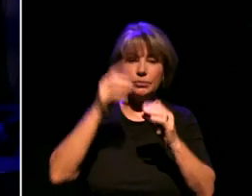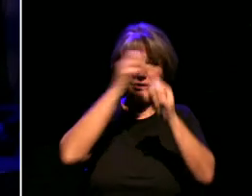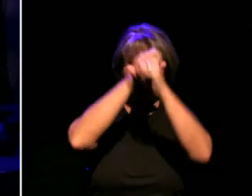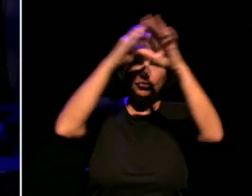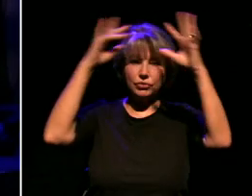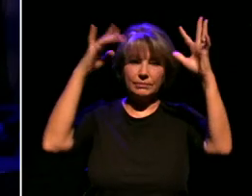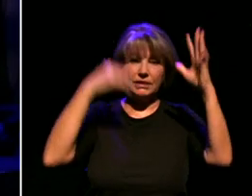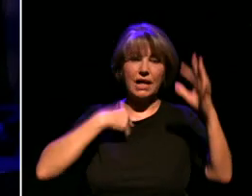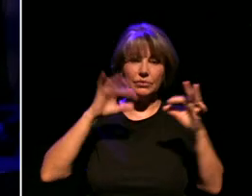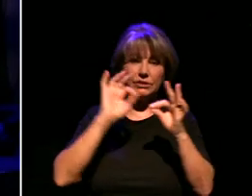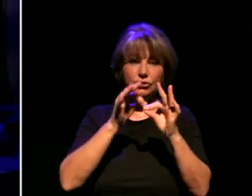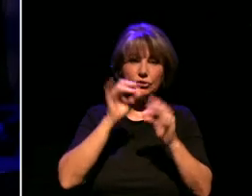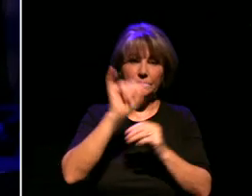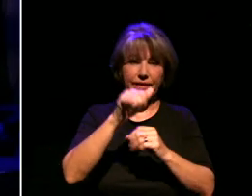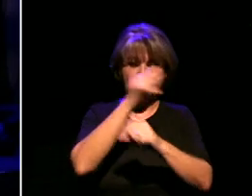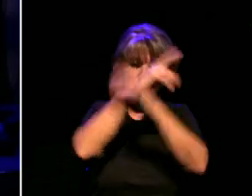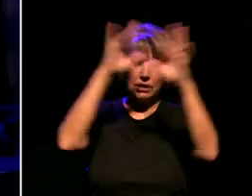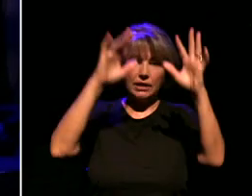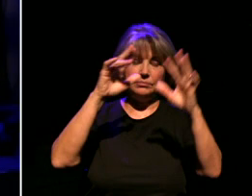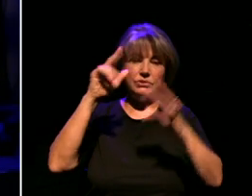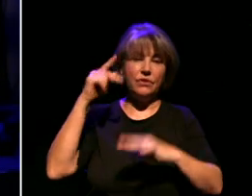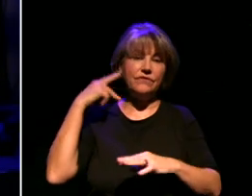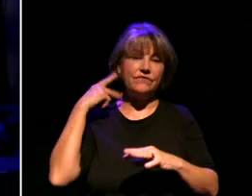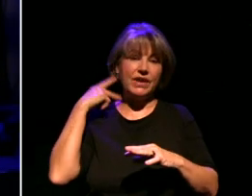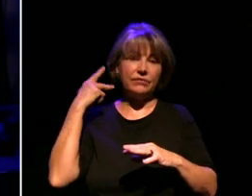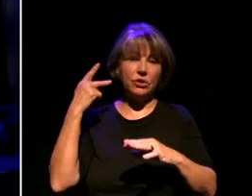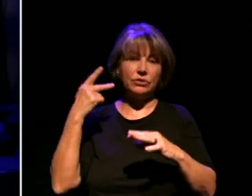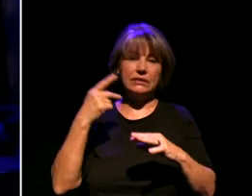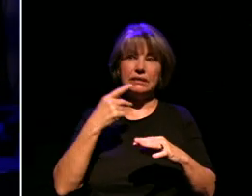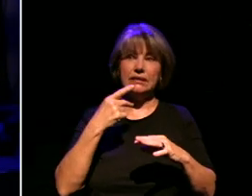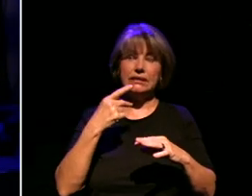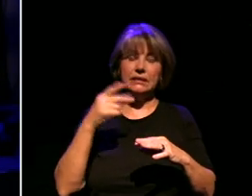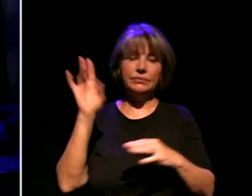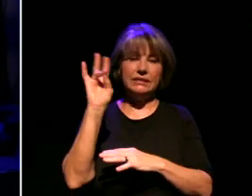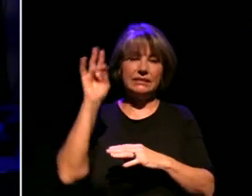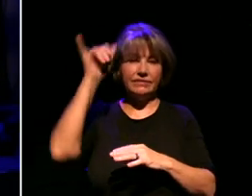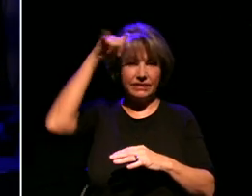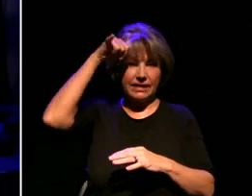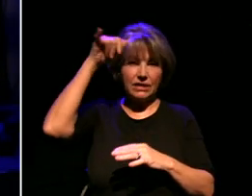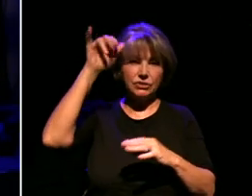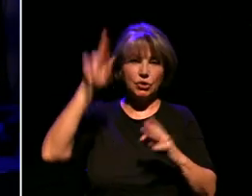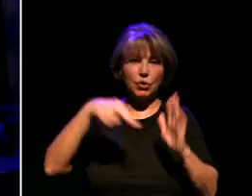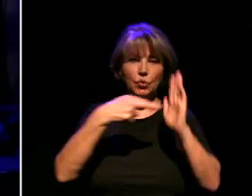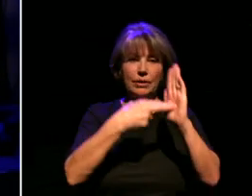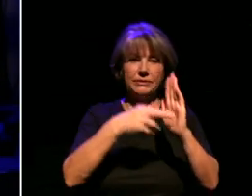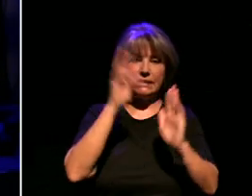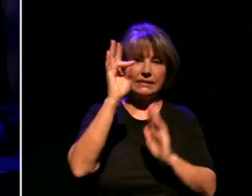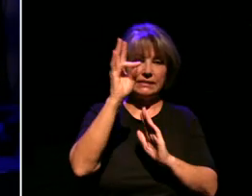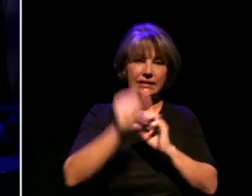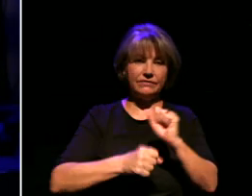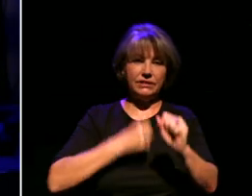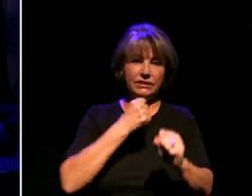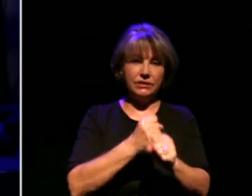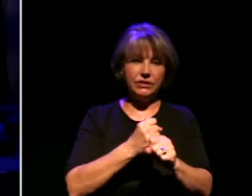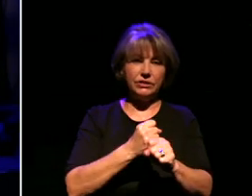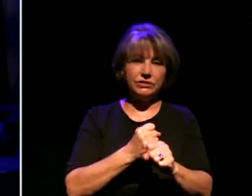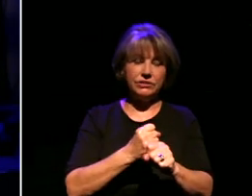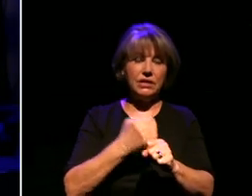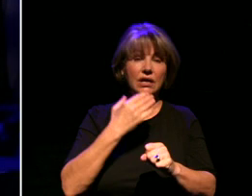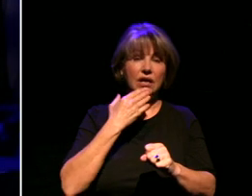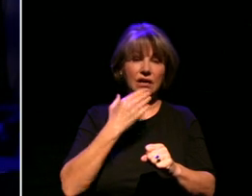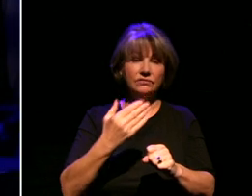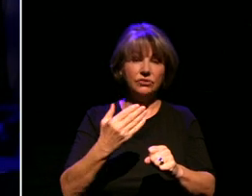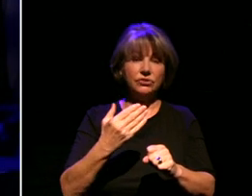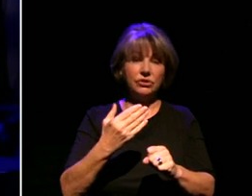this dream. He said, Pharaoh, ultimately, these seven cows represent 7 years, and those seven good heads of